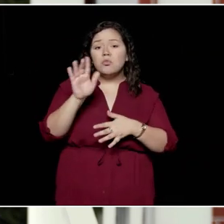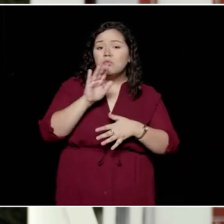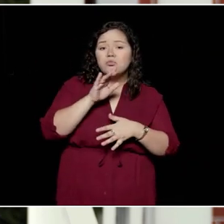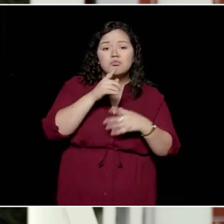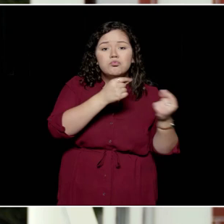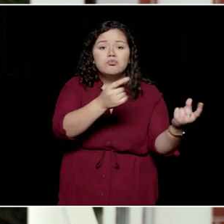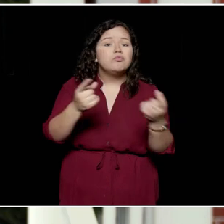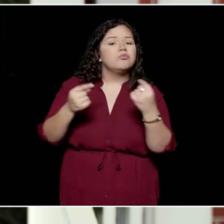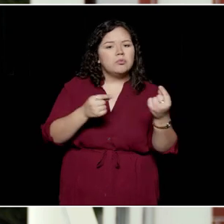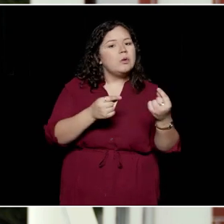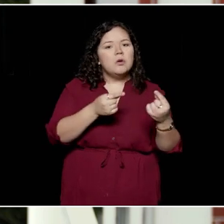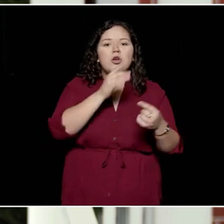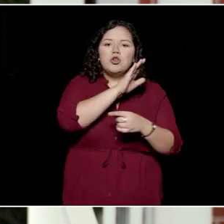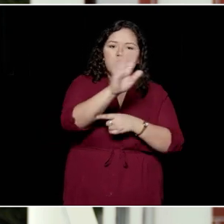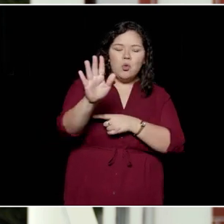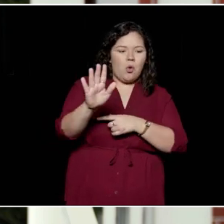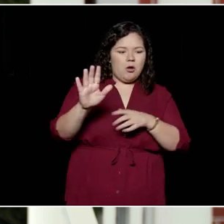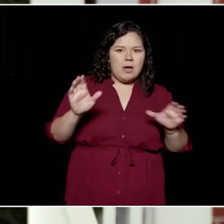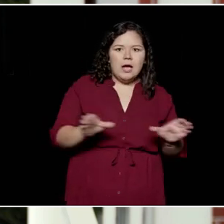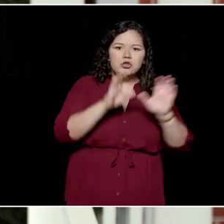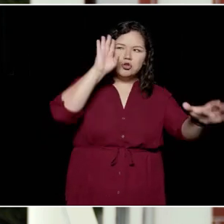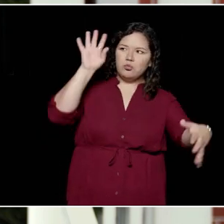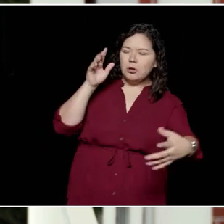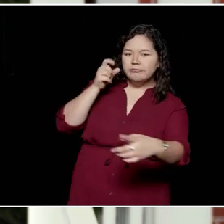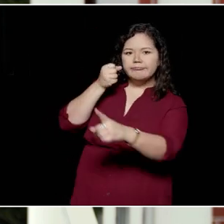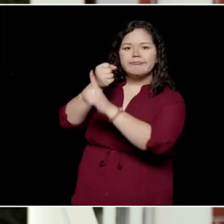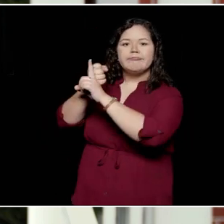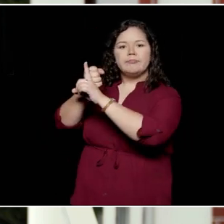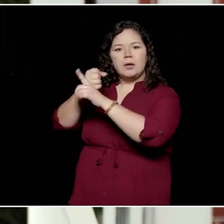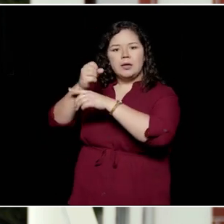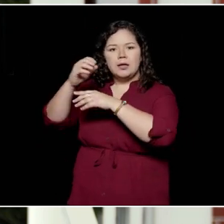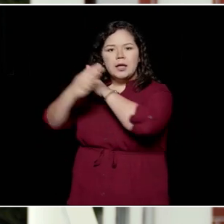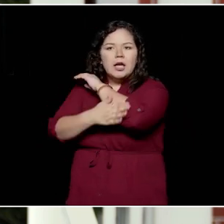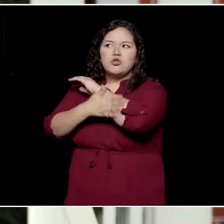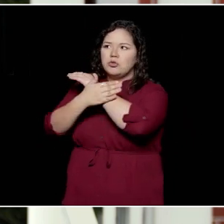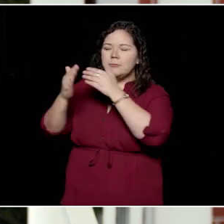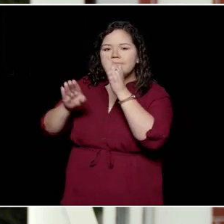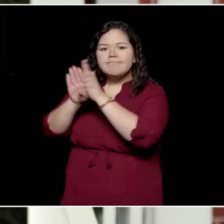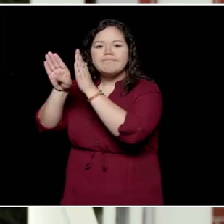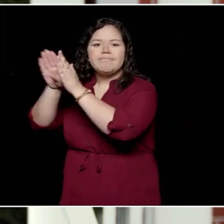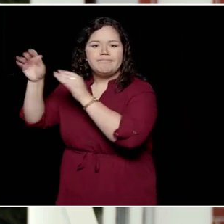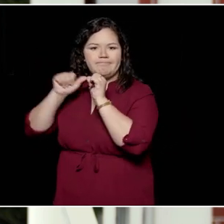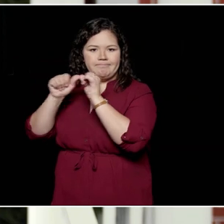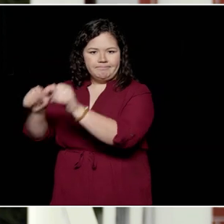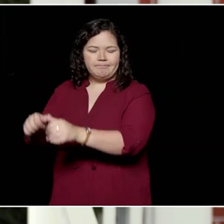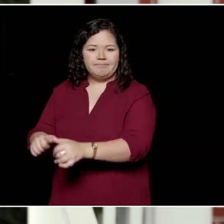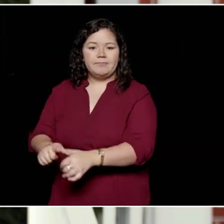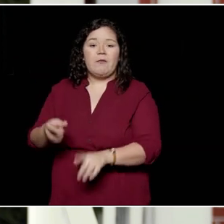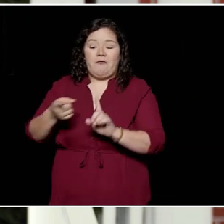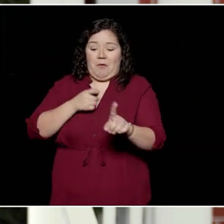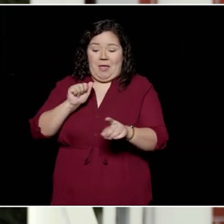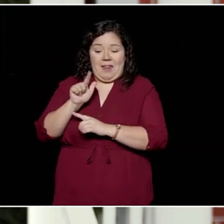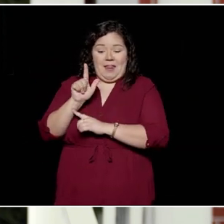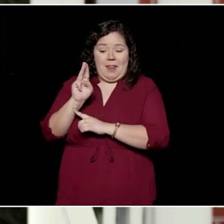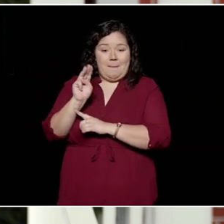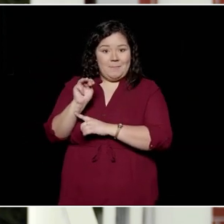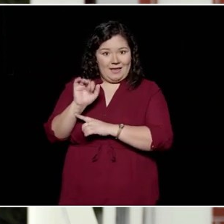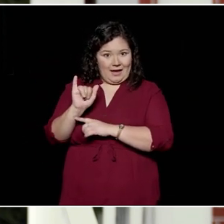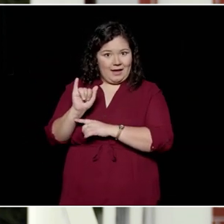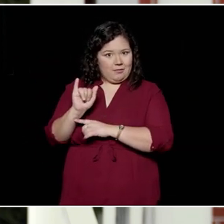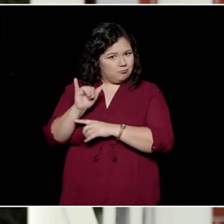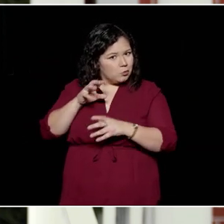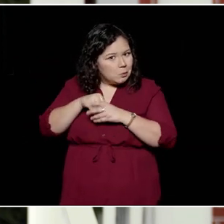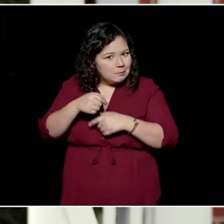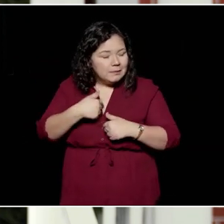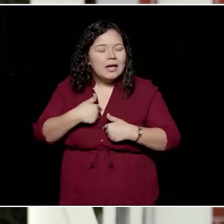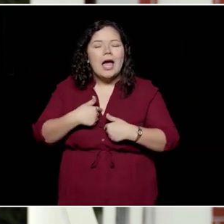do, you will define our country's path forward. And your fellow UBC alumni, myself included, can't wait to